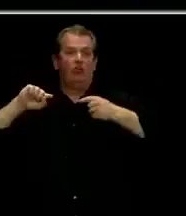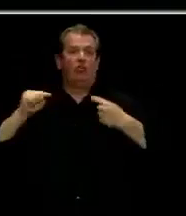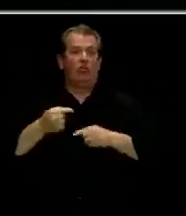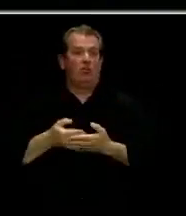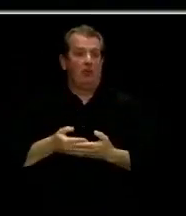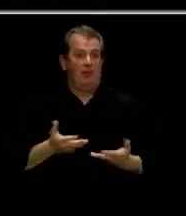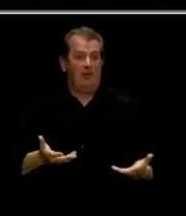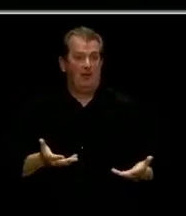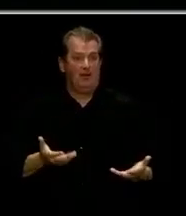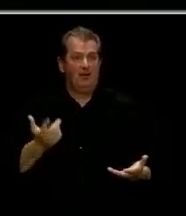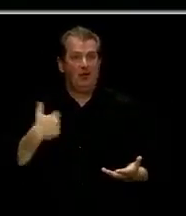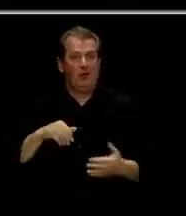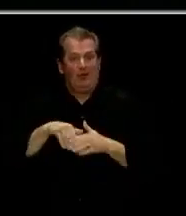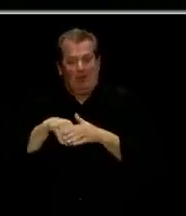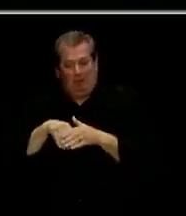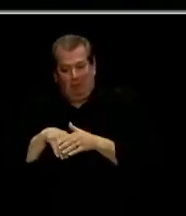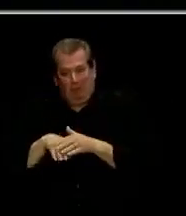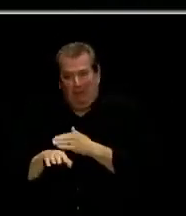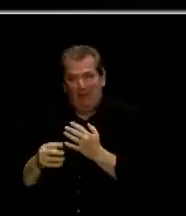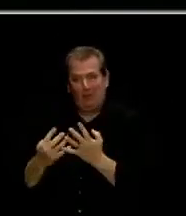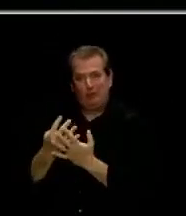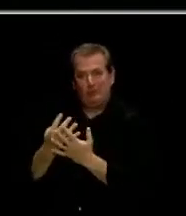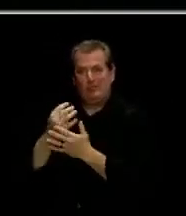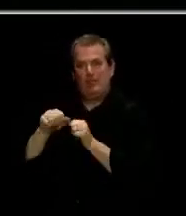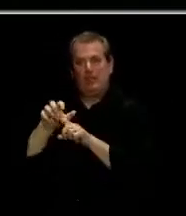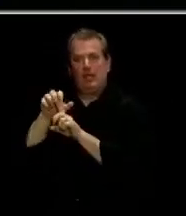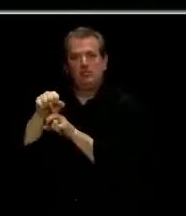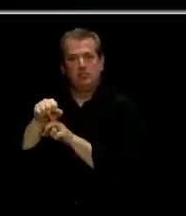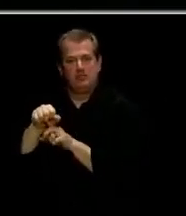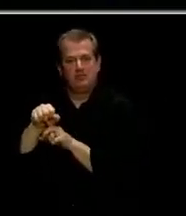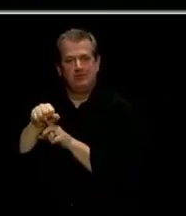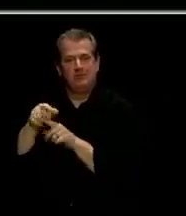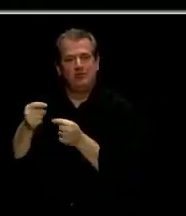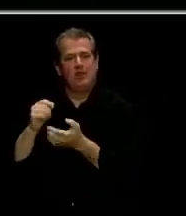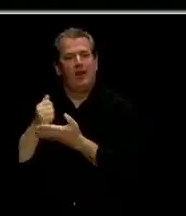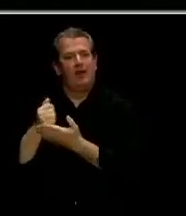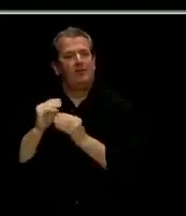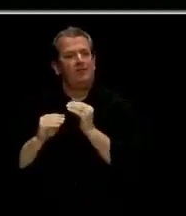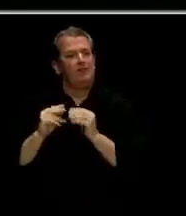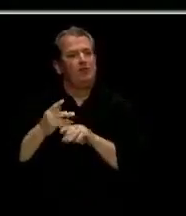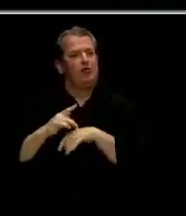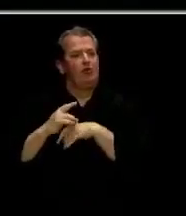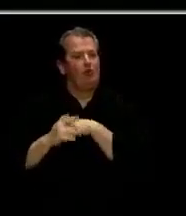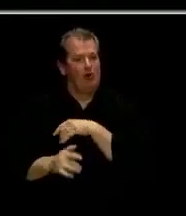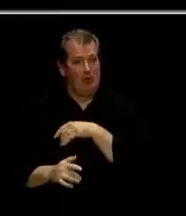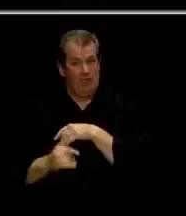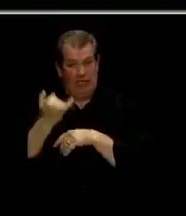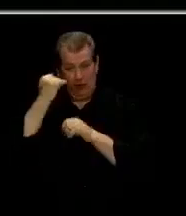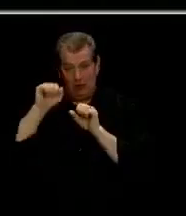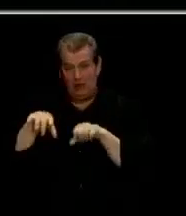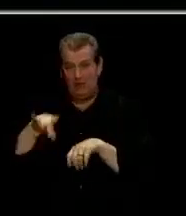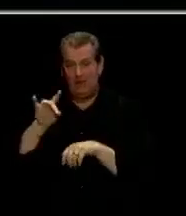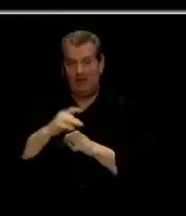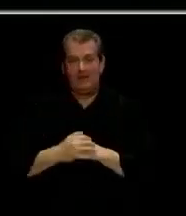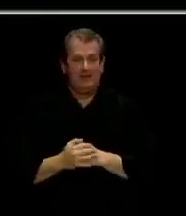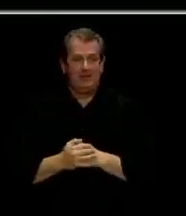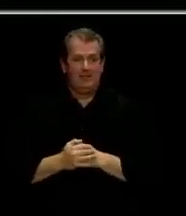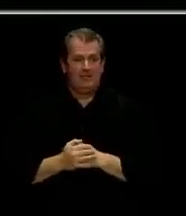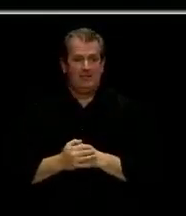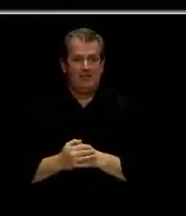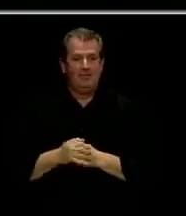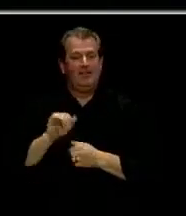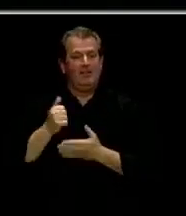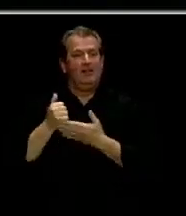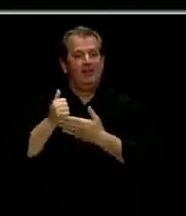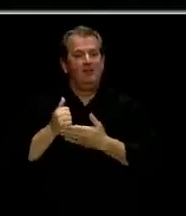the baby and cause lifelong injury. And by diagnosing those conditions early, we're able to keep